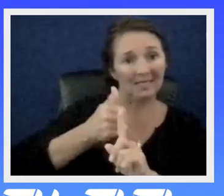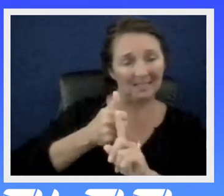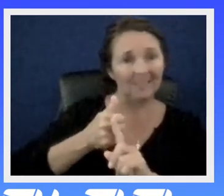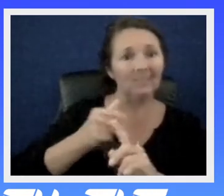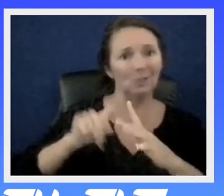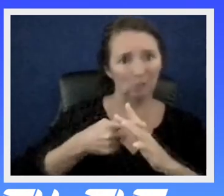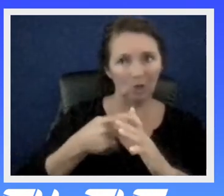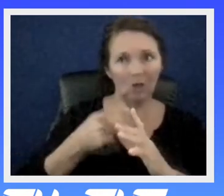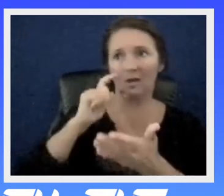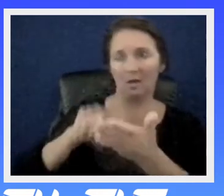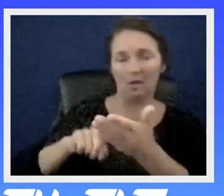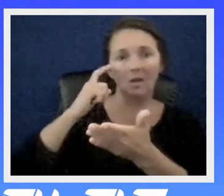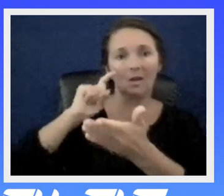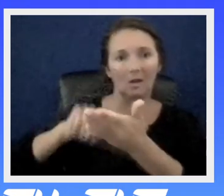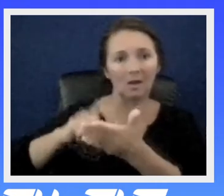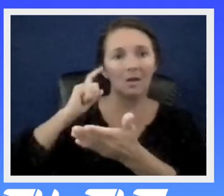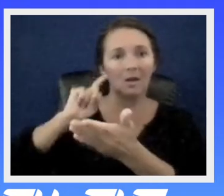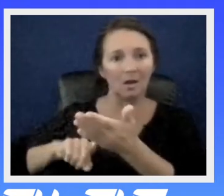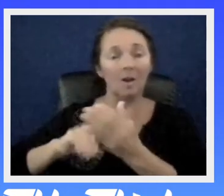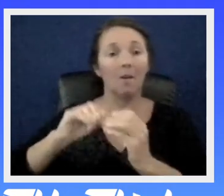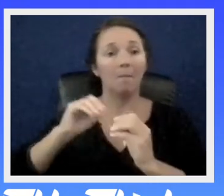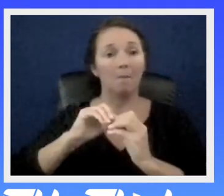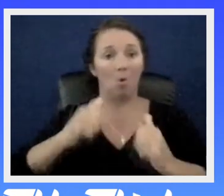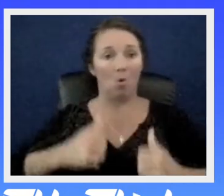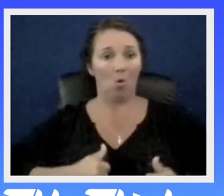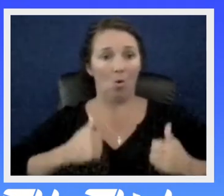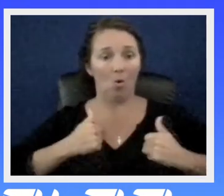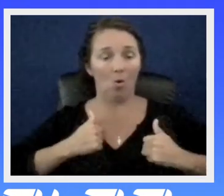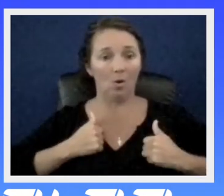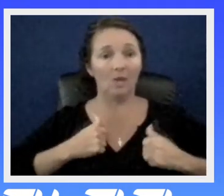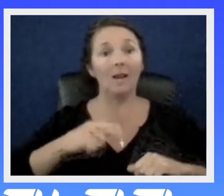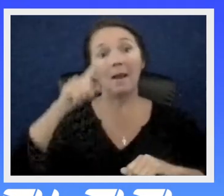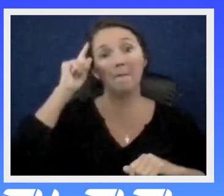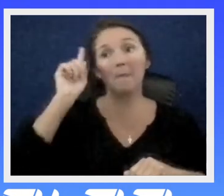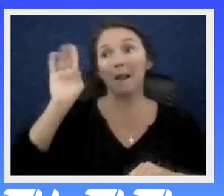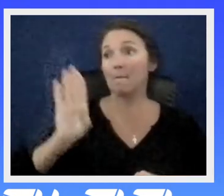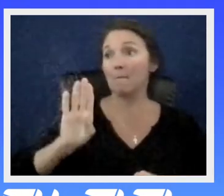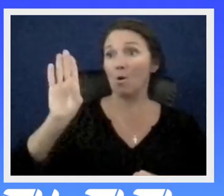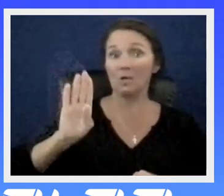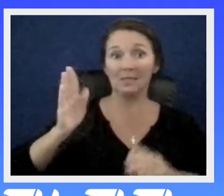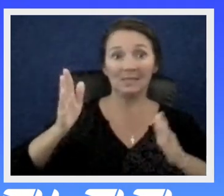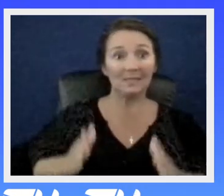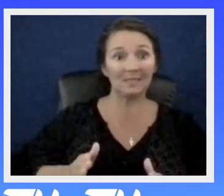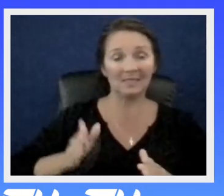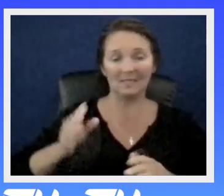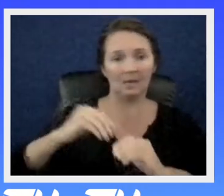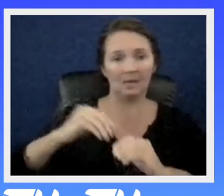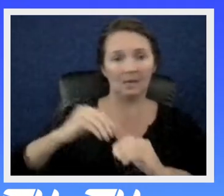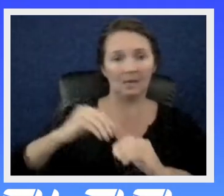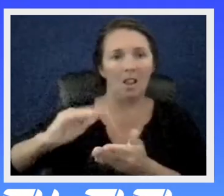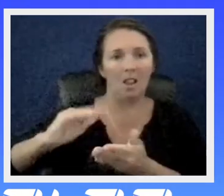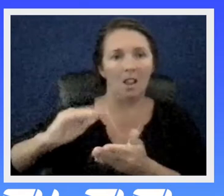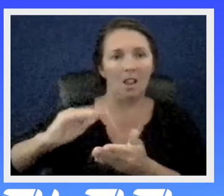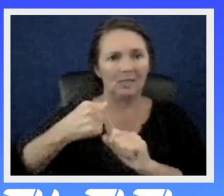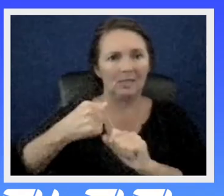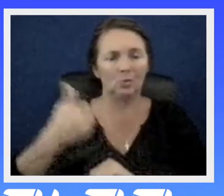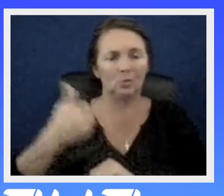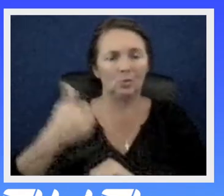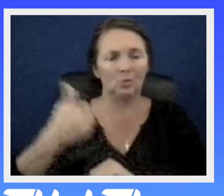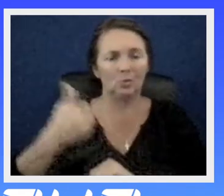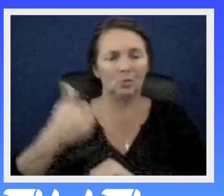and more residents, the number of Black Bostonians in our city is less now than 10 years ago. Our families are getting pushed